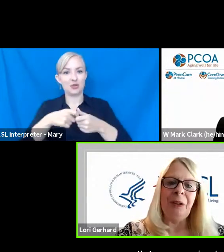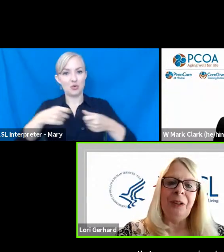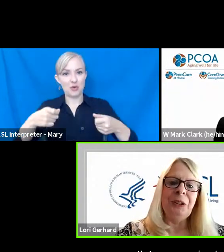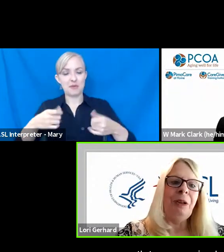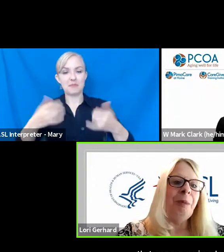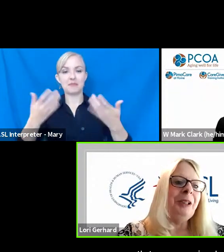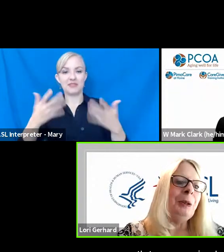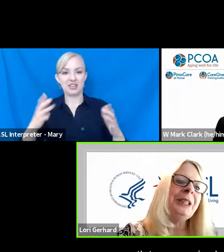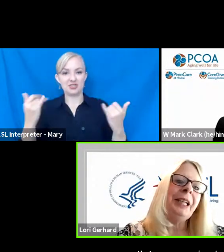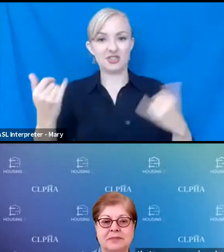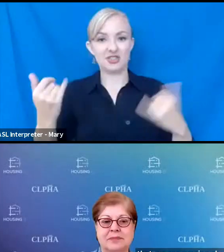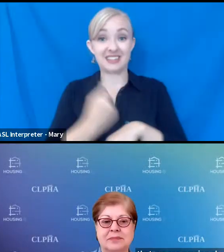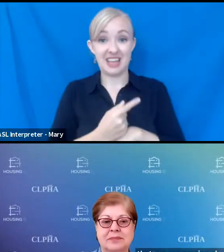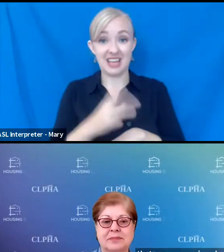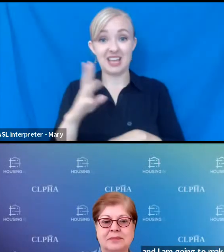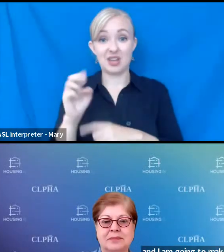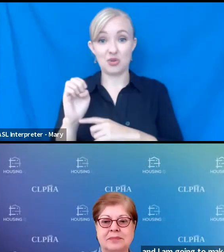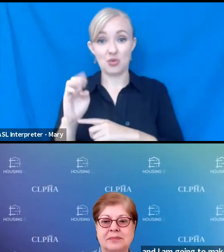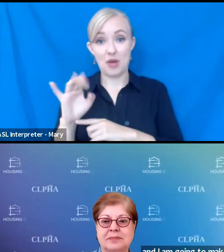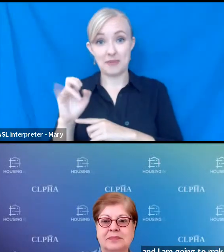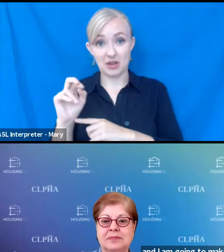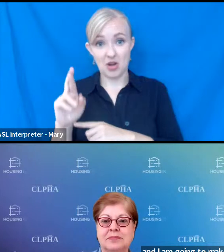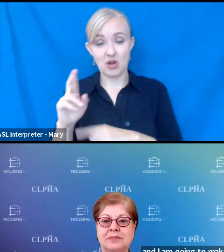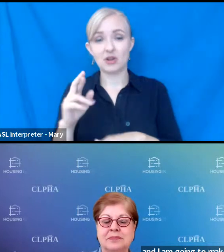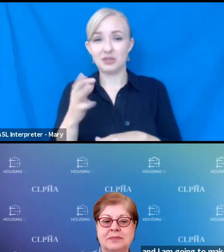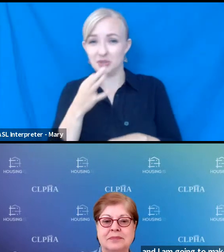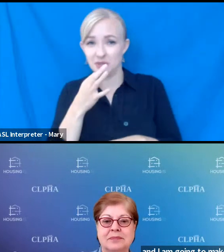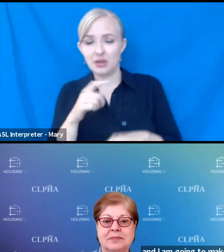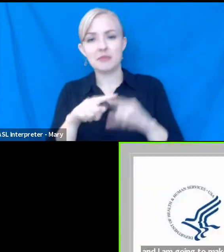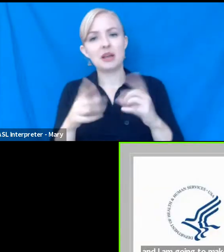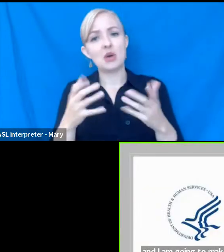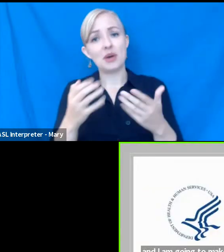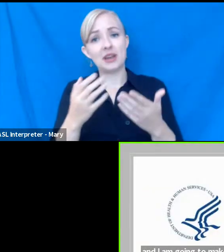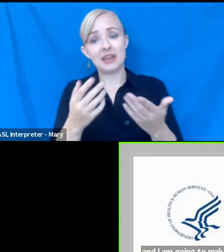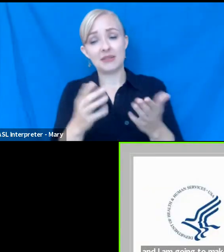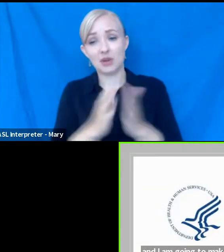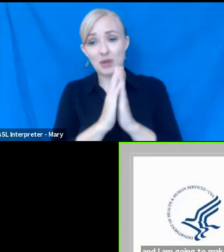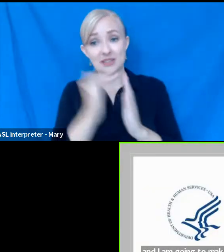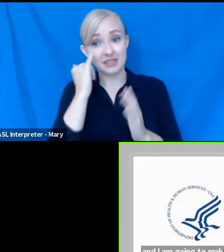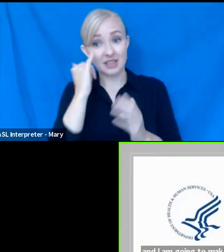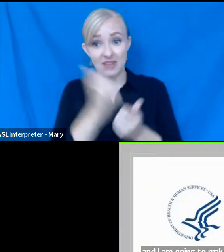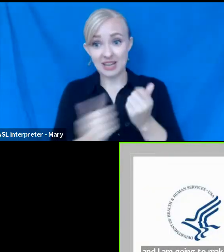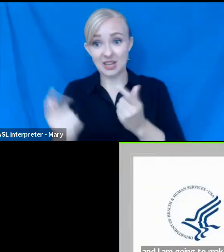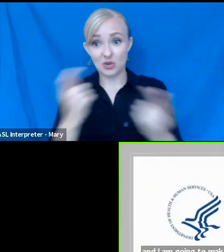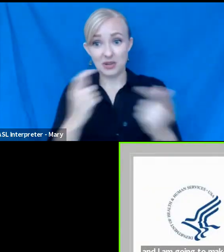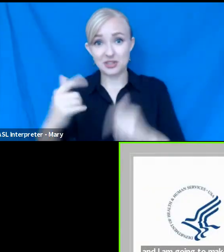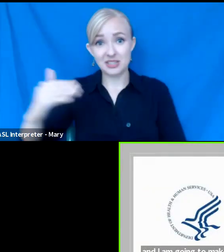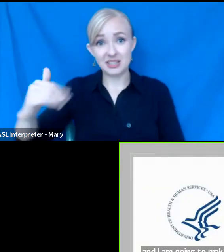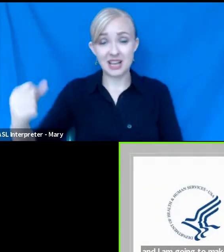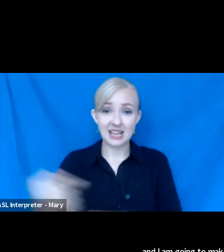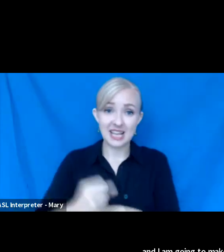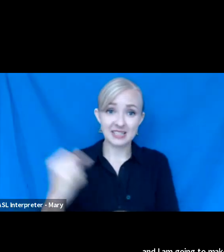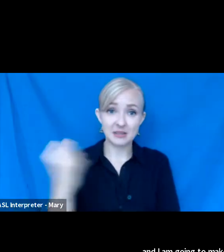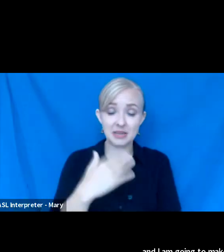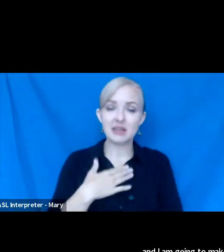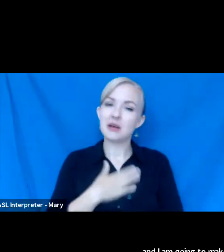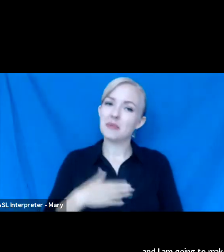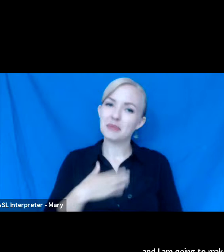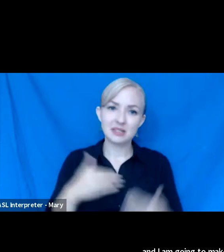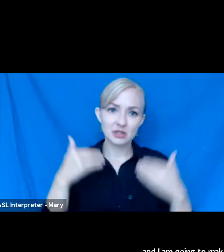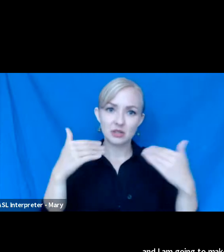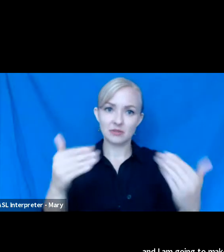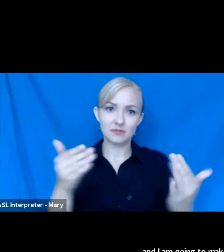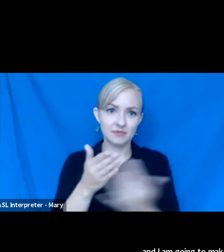today's webinar, so I'll be closing it out in a few minutes. But I'd like to ask people, if you have questions you haven't submitted yet, please do submit them through